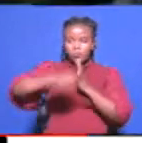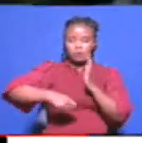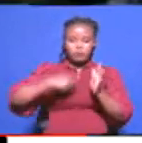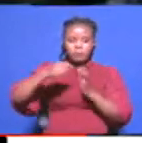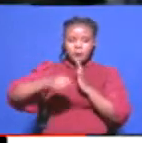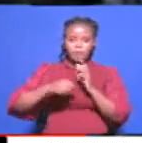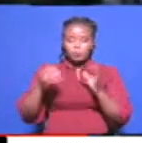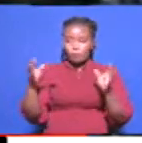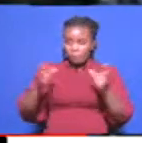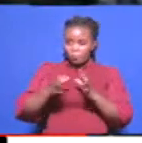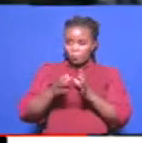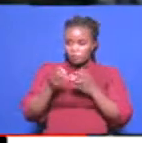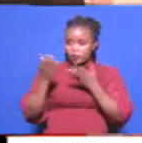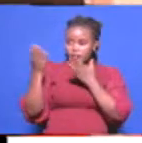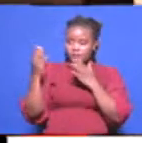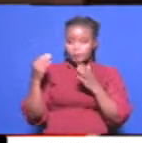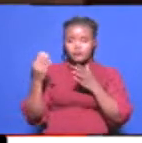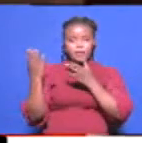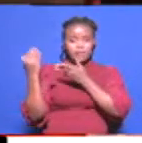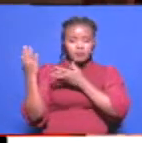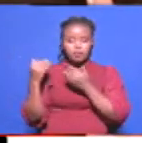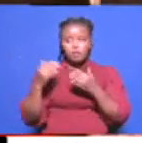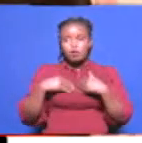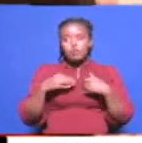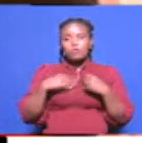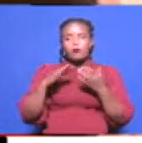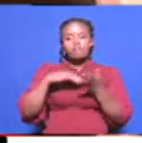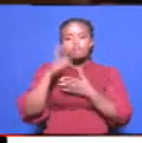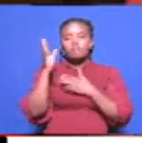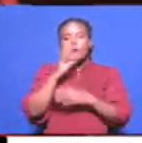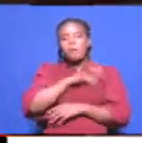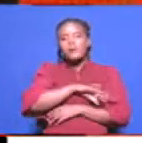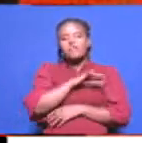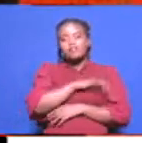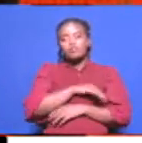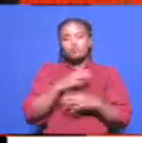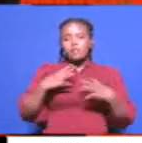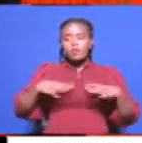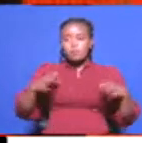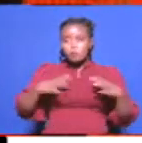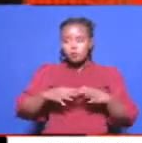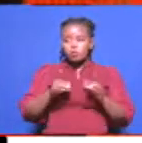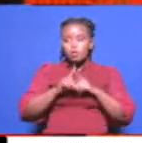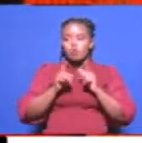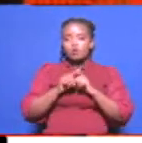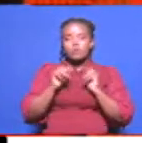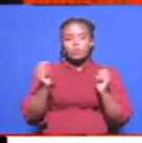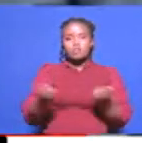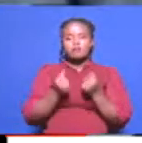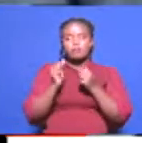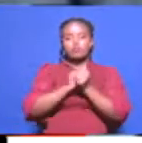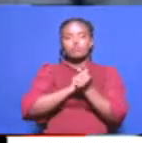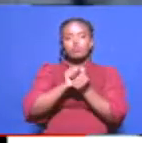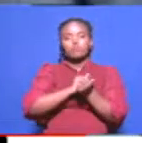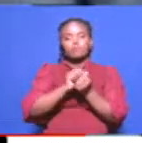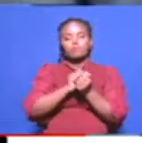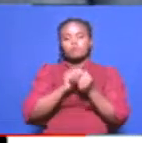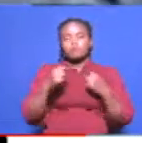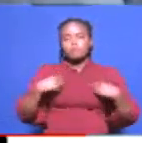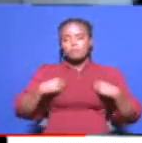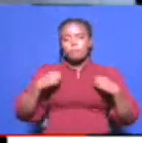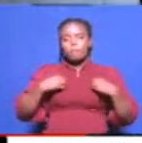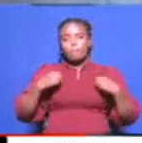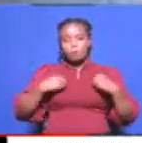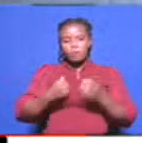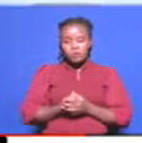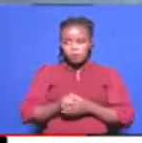cleaners, are set to offer investors and clients a smarter, safer way of doing laundry. Besides financing, the deal